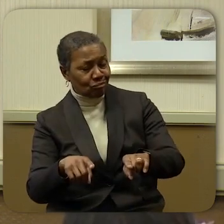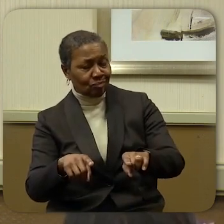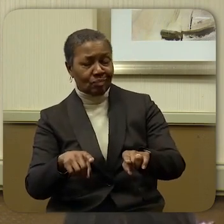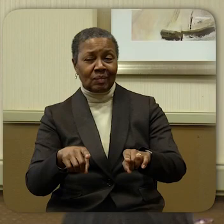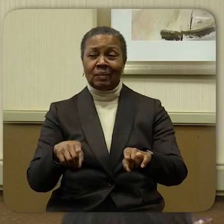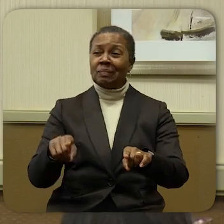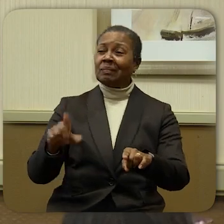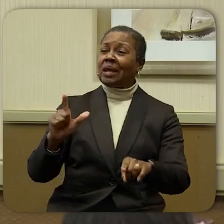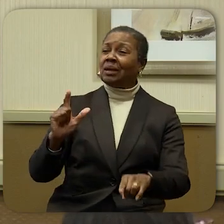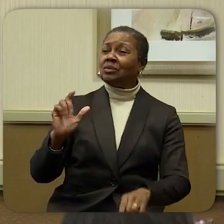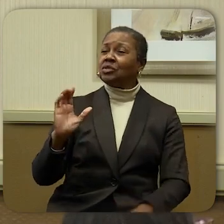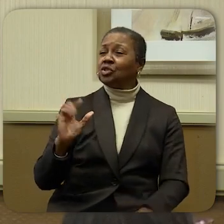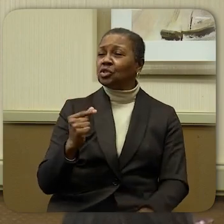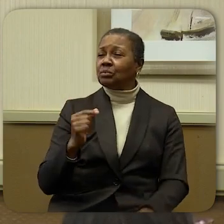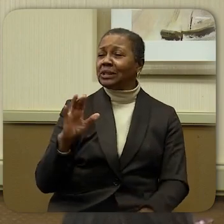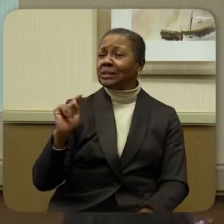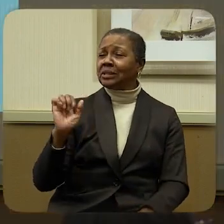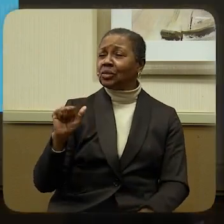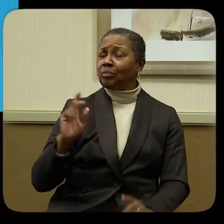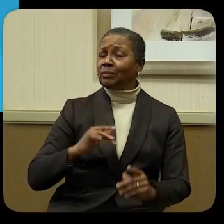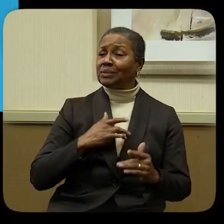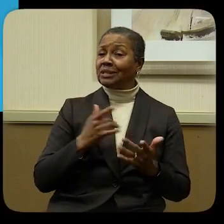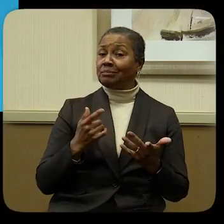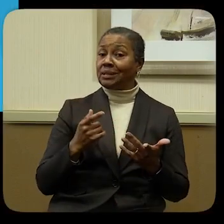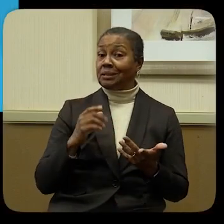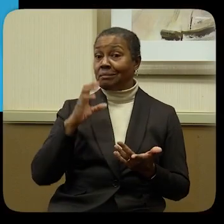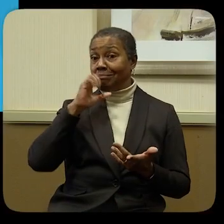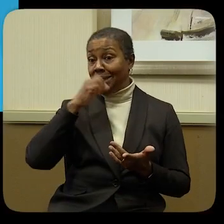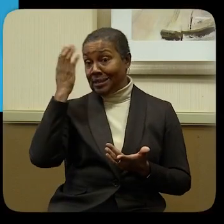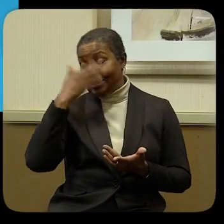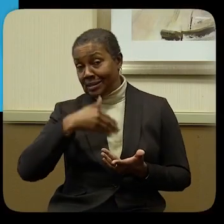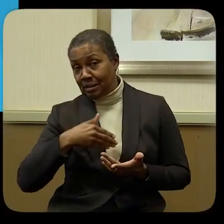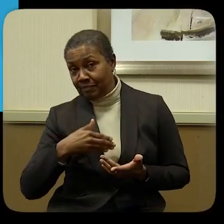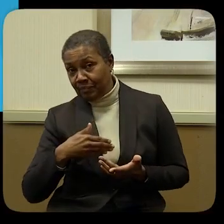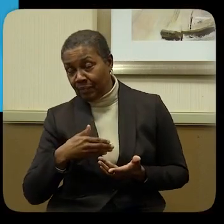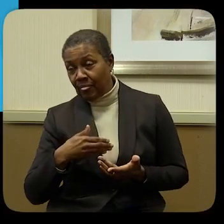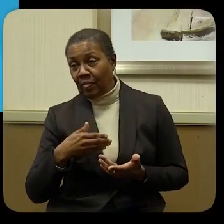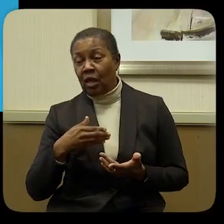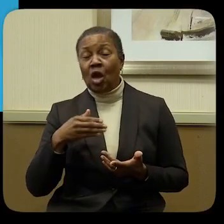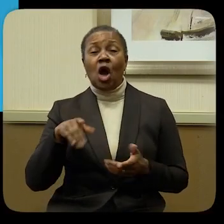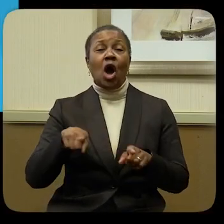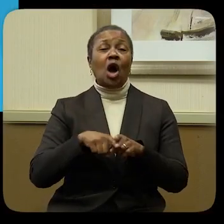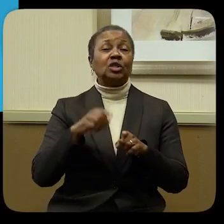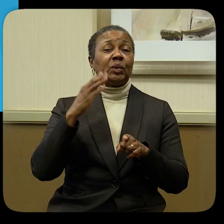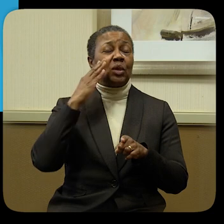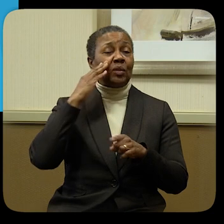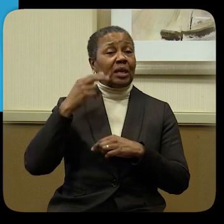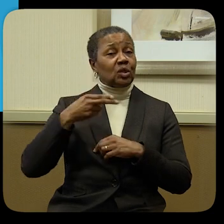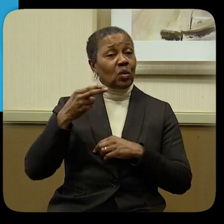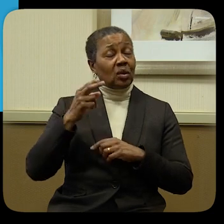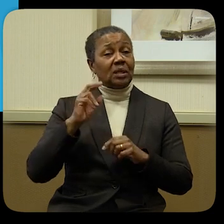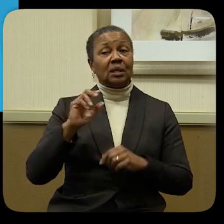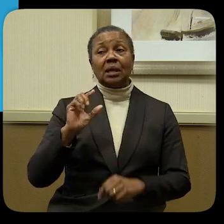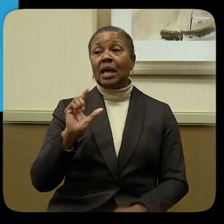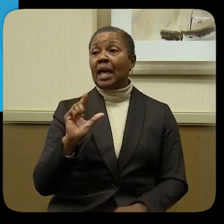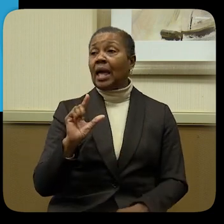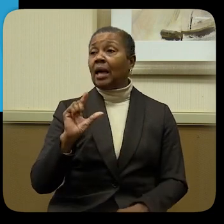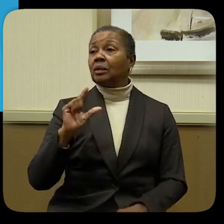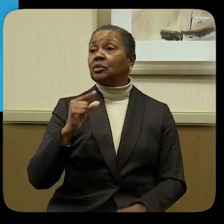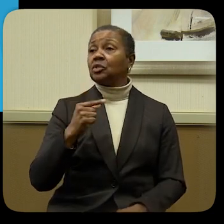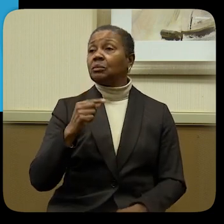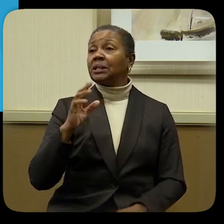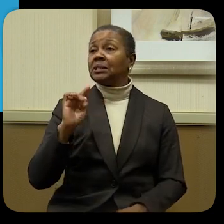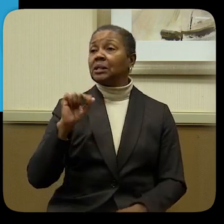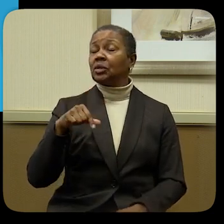LGBTQ people often get missed in that. Some other things, we know that historically LGBTQ people have higher rates